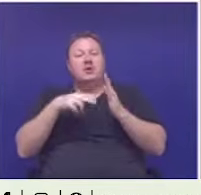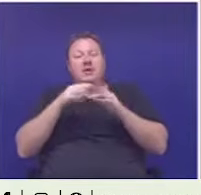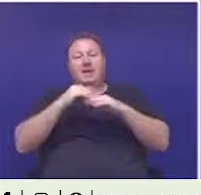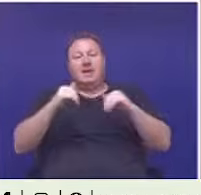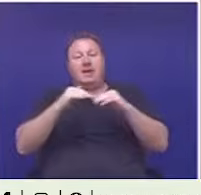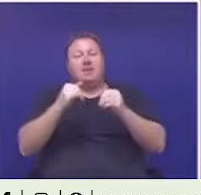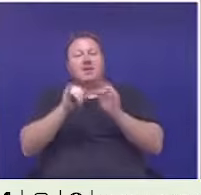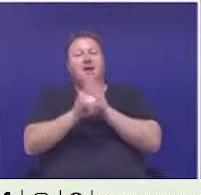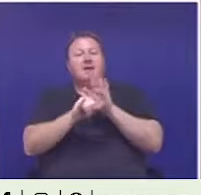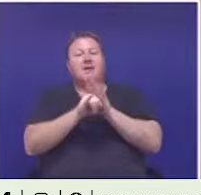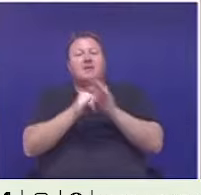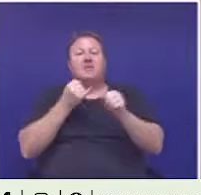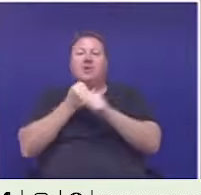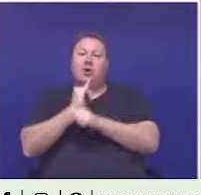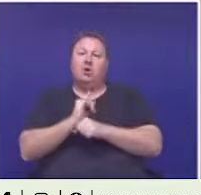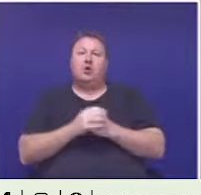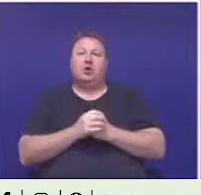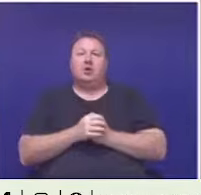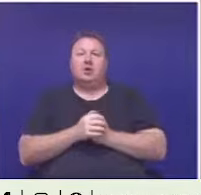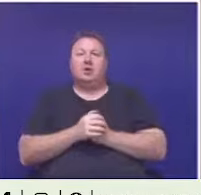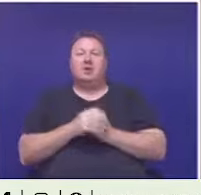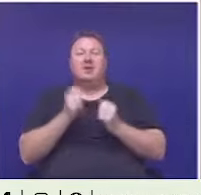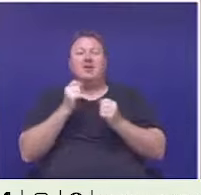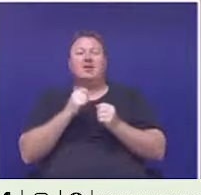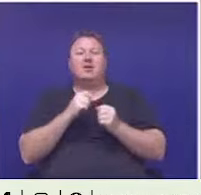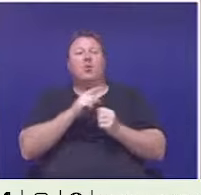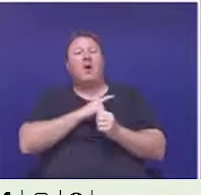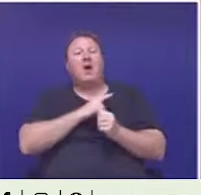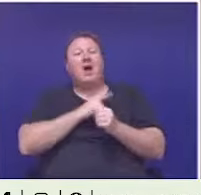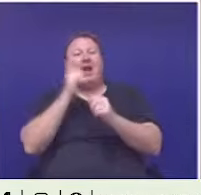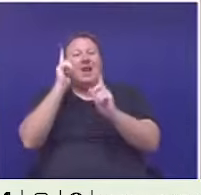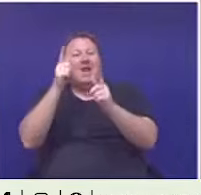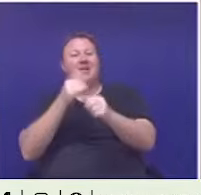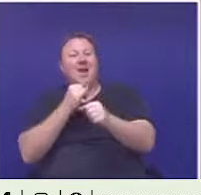indicated, if we identify learning gaps much later, the